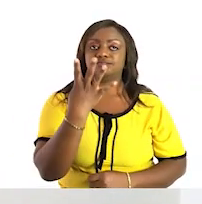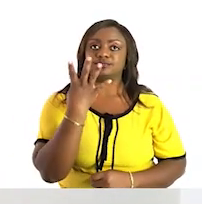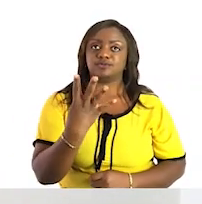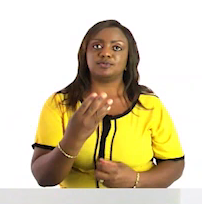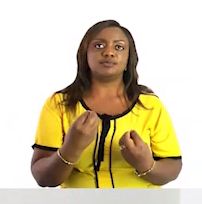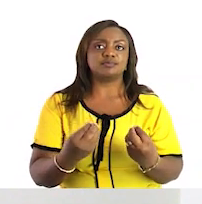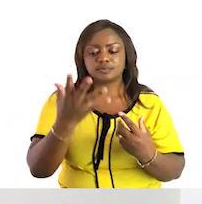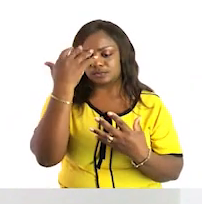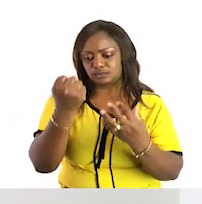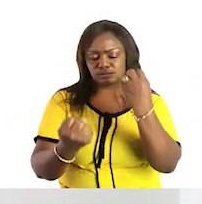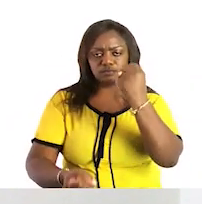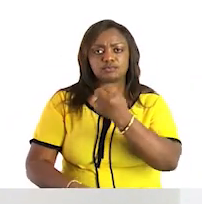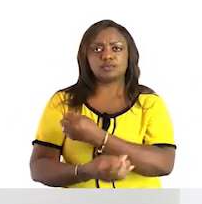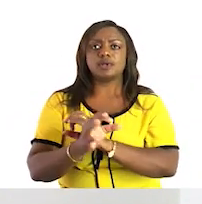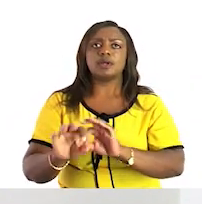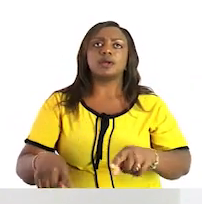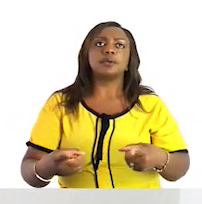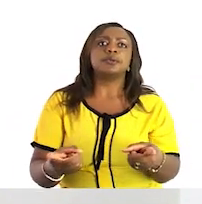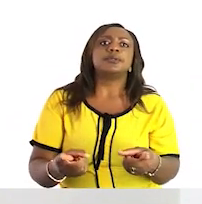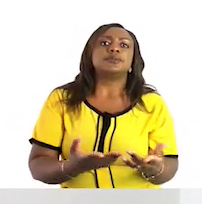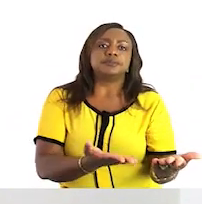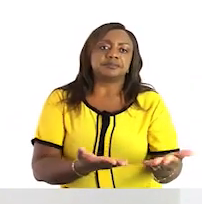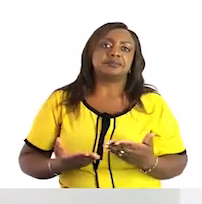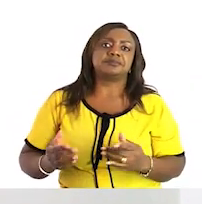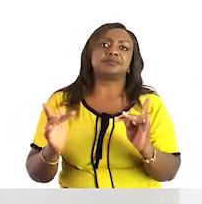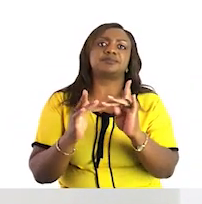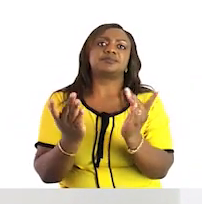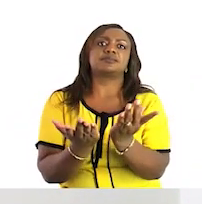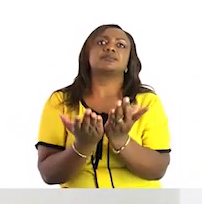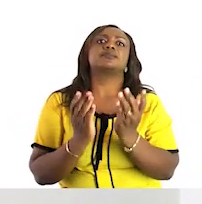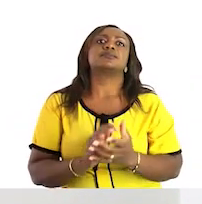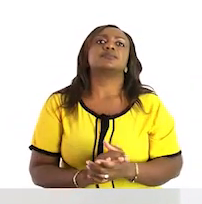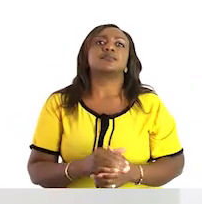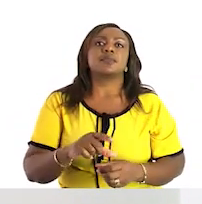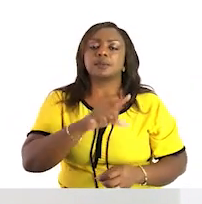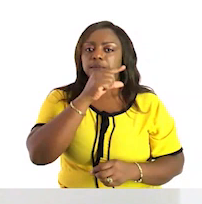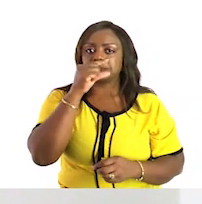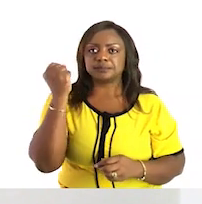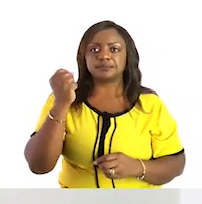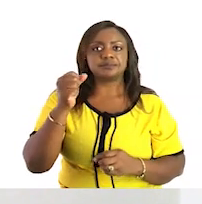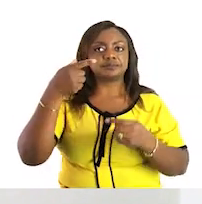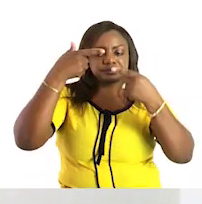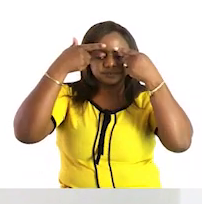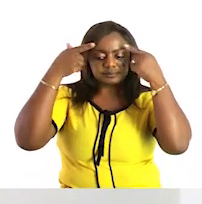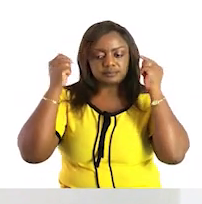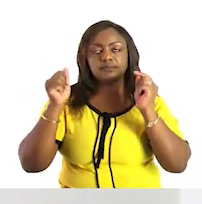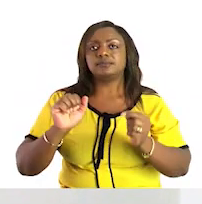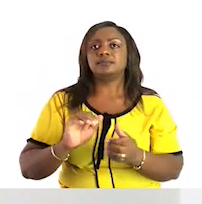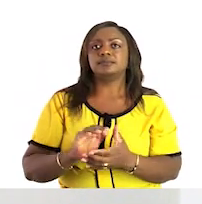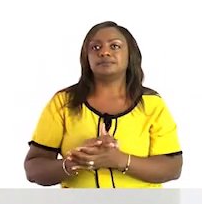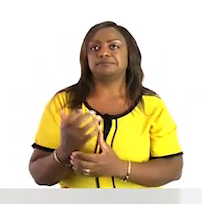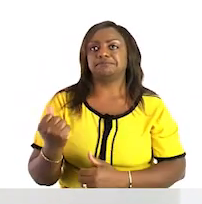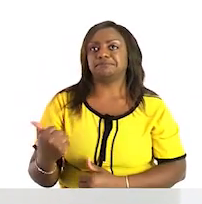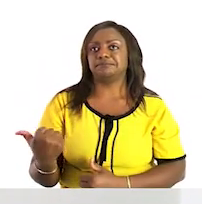learners, good morning. Welcome to my Zone Online School. My name is Masfoto Lela, together with